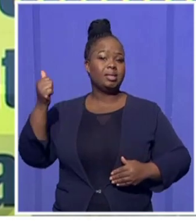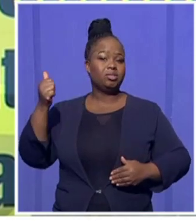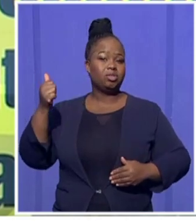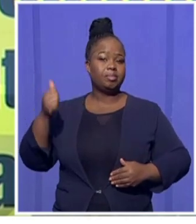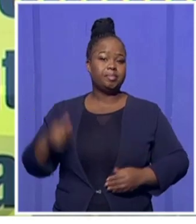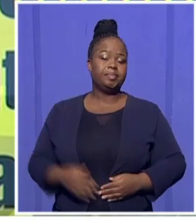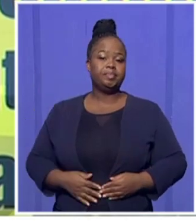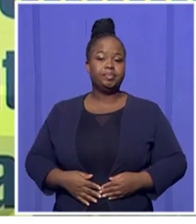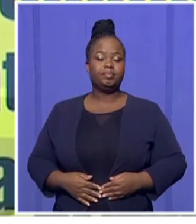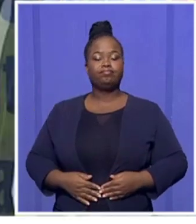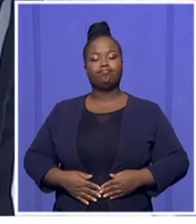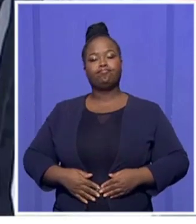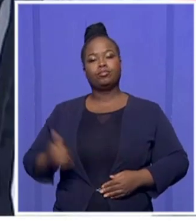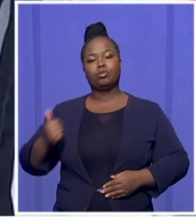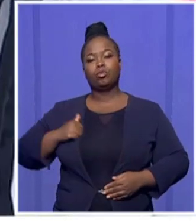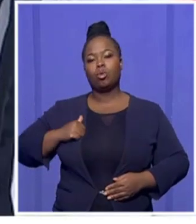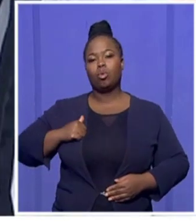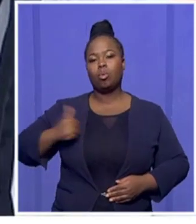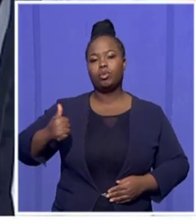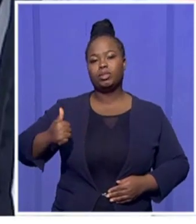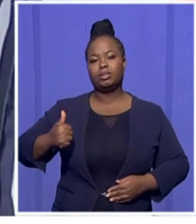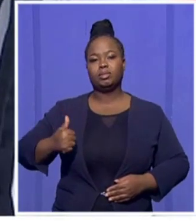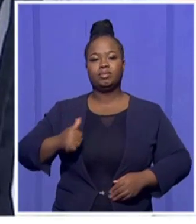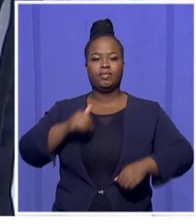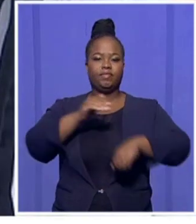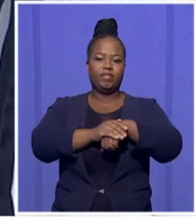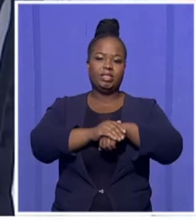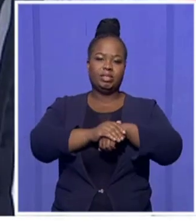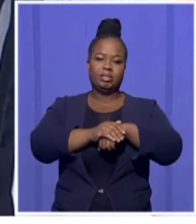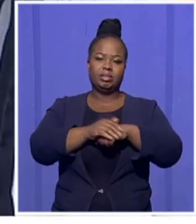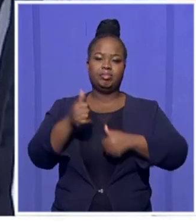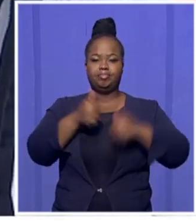comrades, friends, distinguished guests.